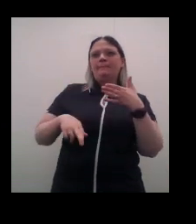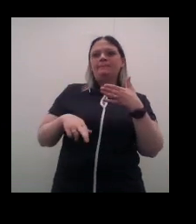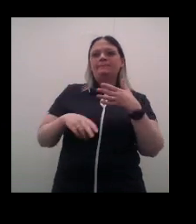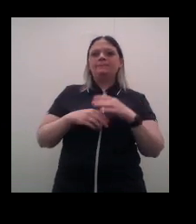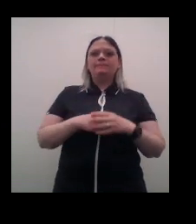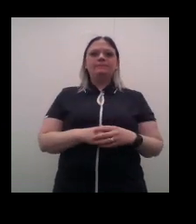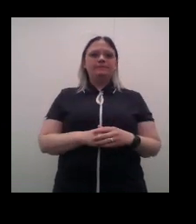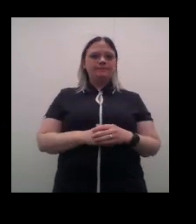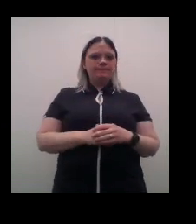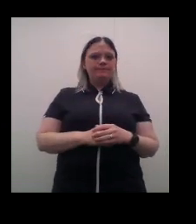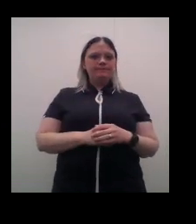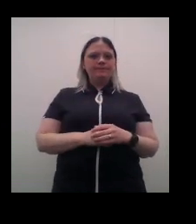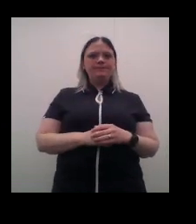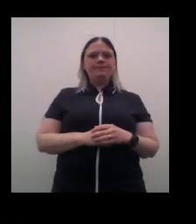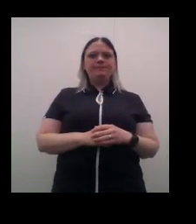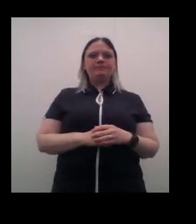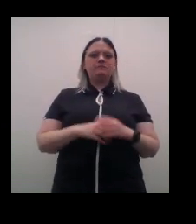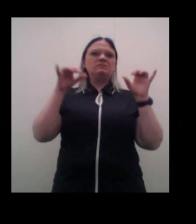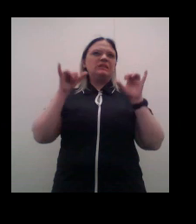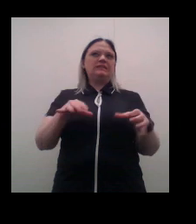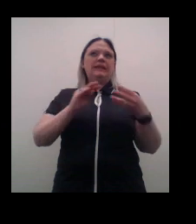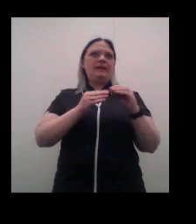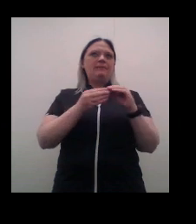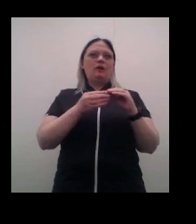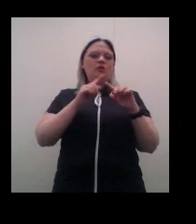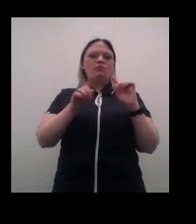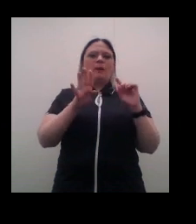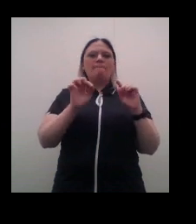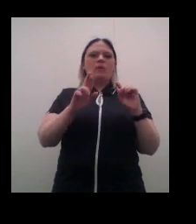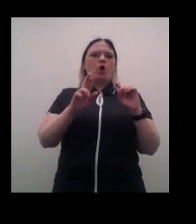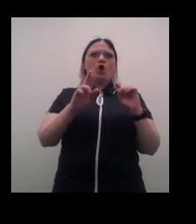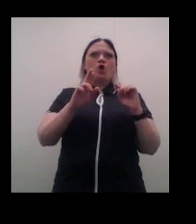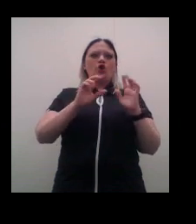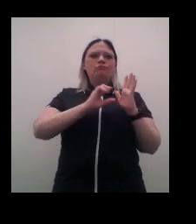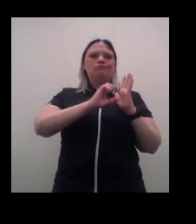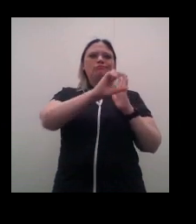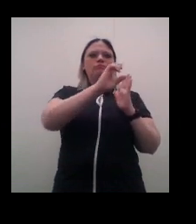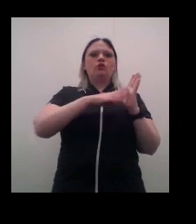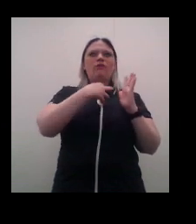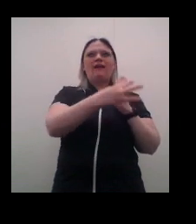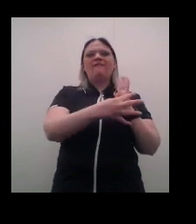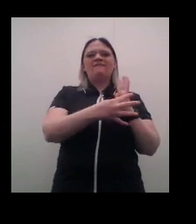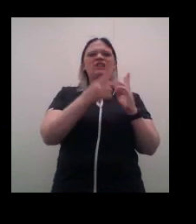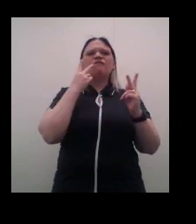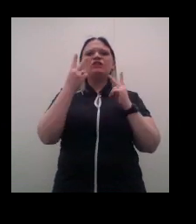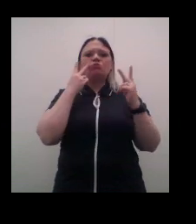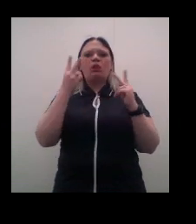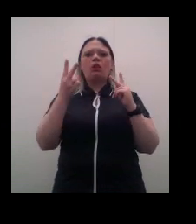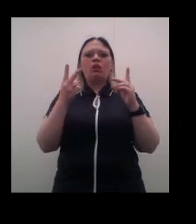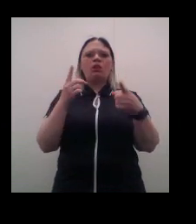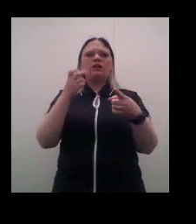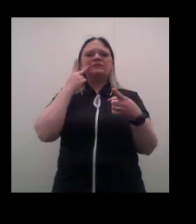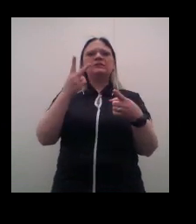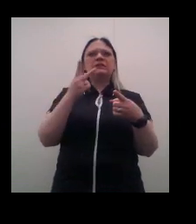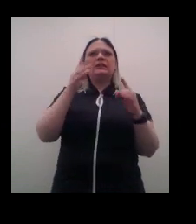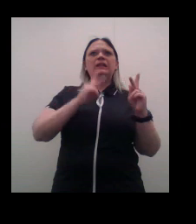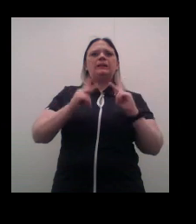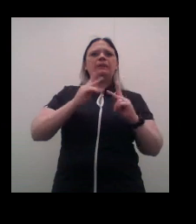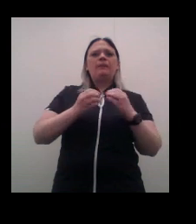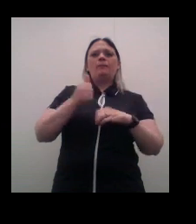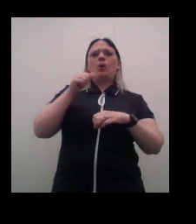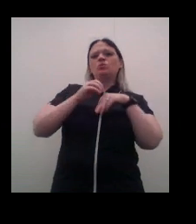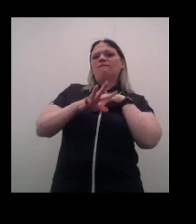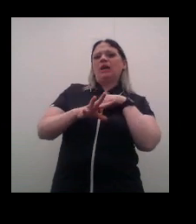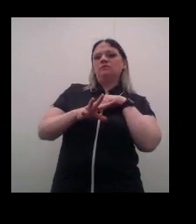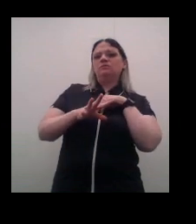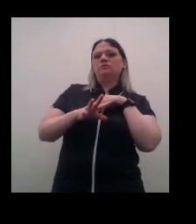chart just shows you basically those same numbers, but in a bar graph, and it's pretty visual that the individuals who are most affected by